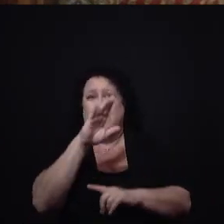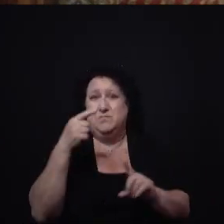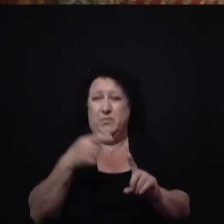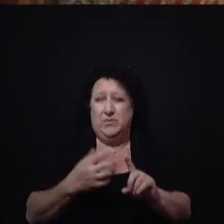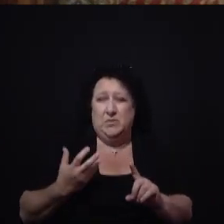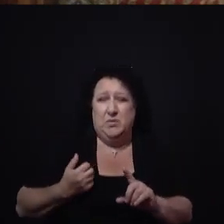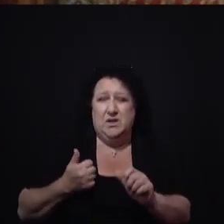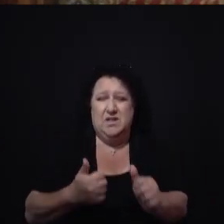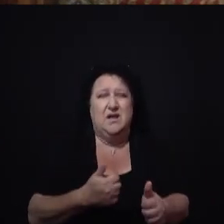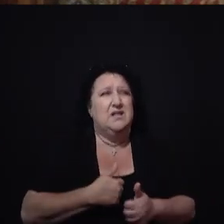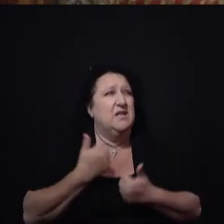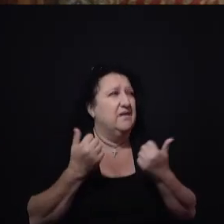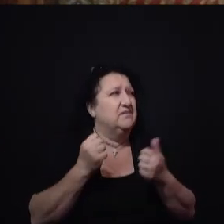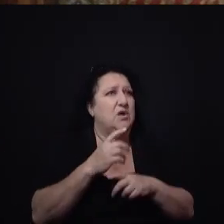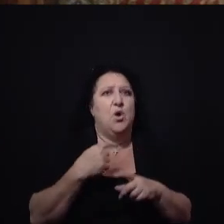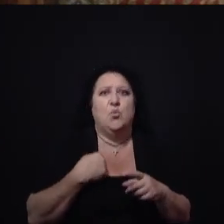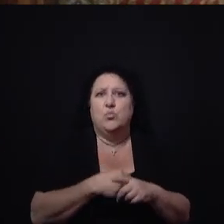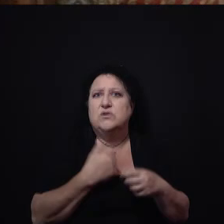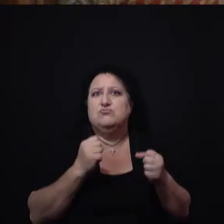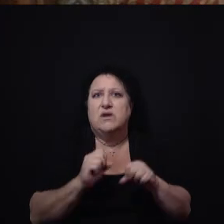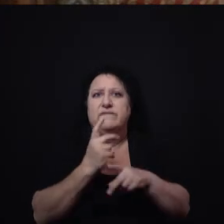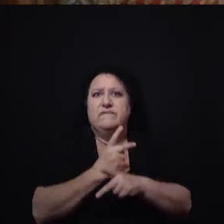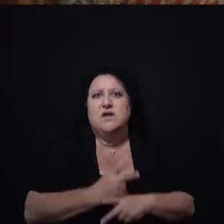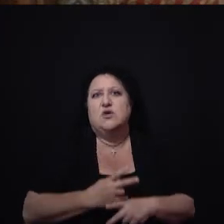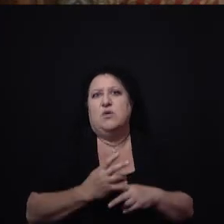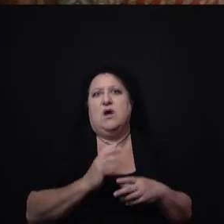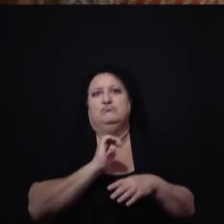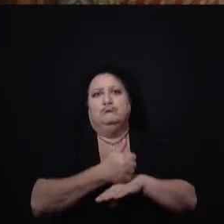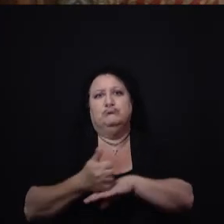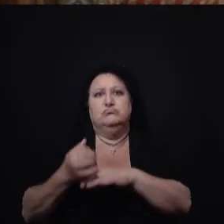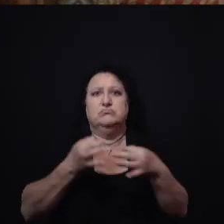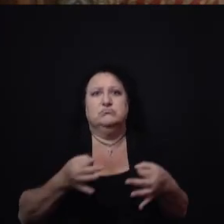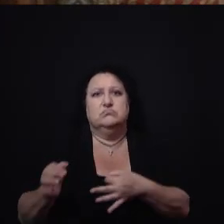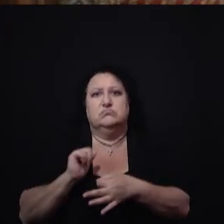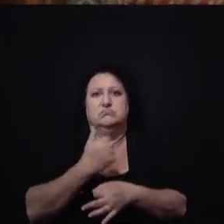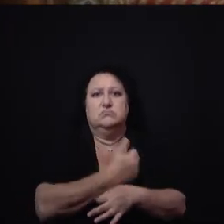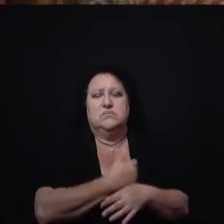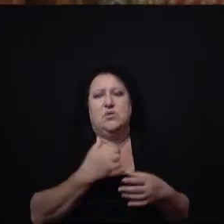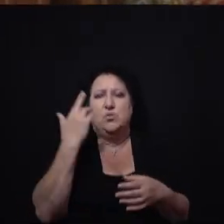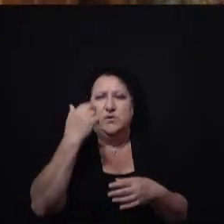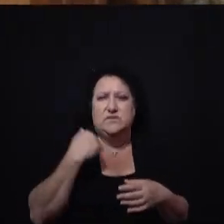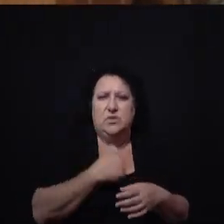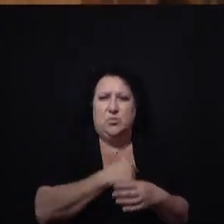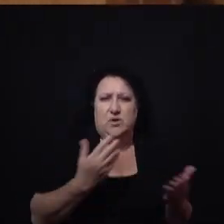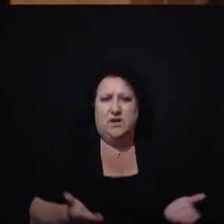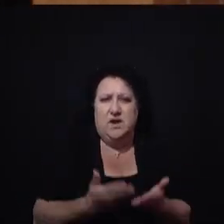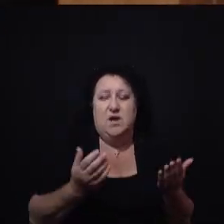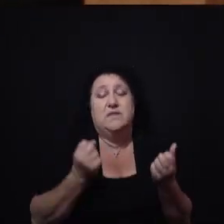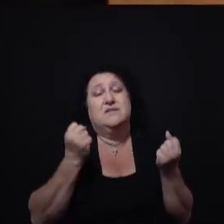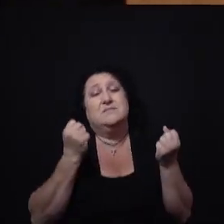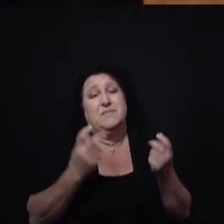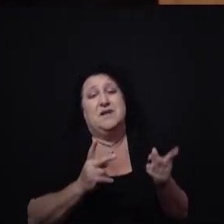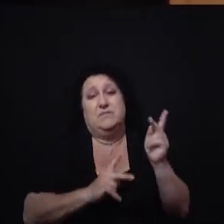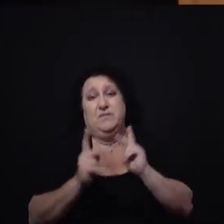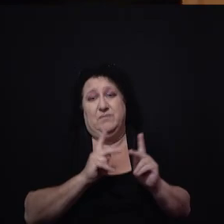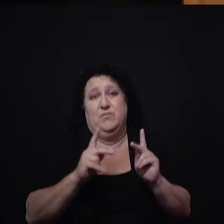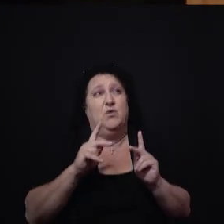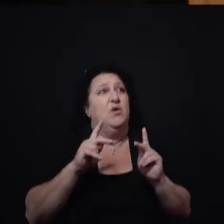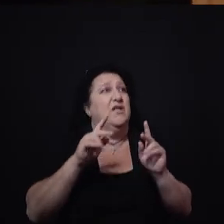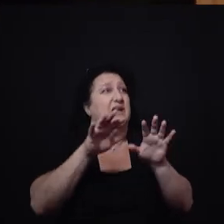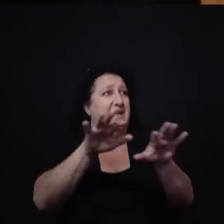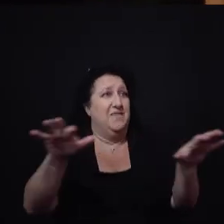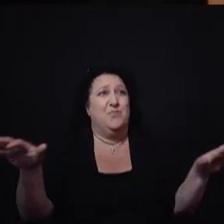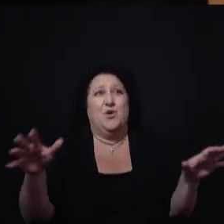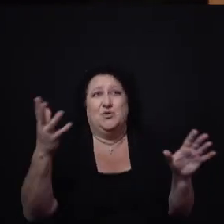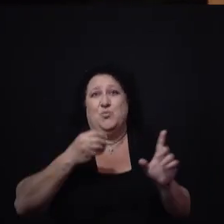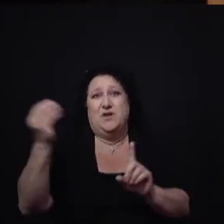meaning, our own context of who we are and why we are here. And trust me, there are plenty of people in the world that want to tell you who you are and